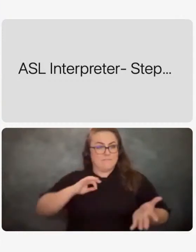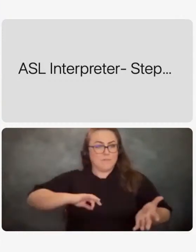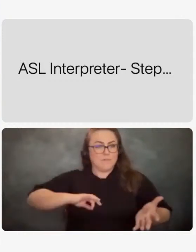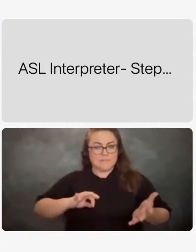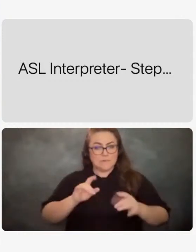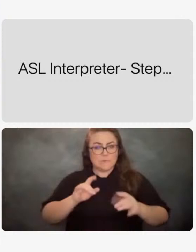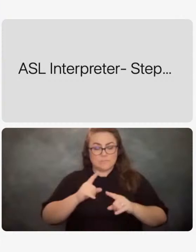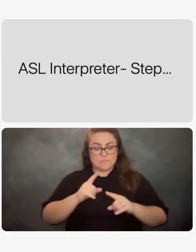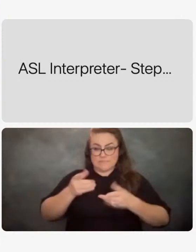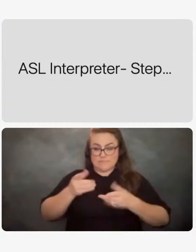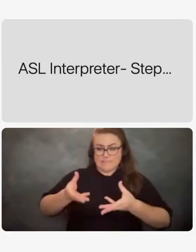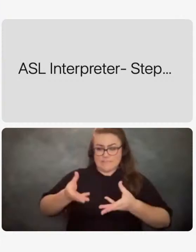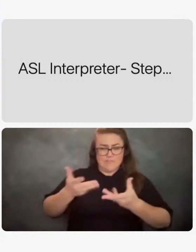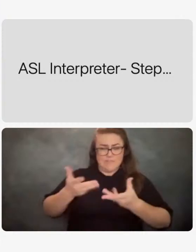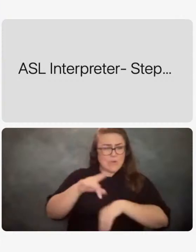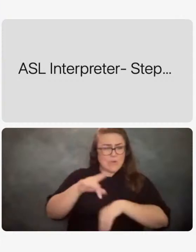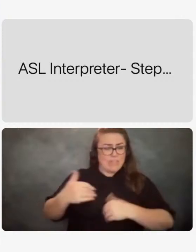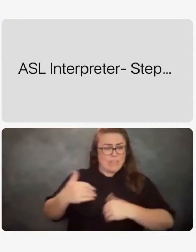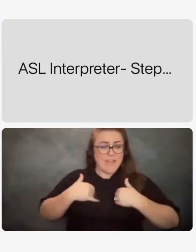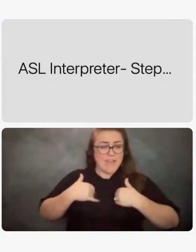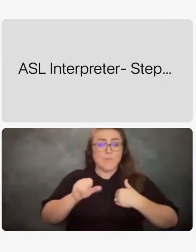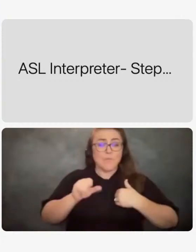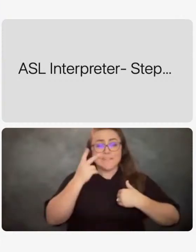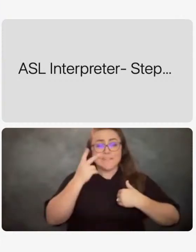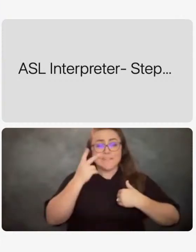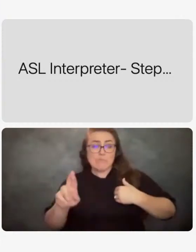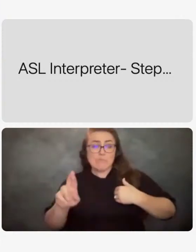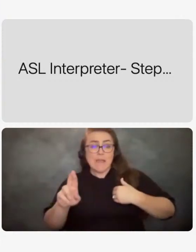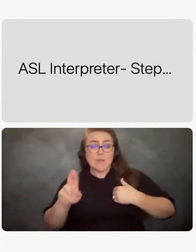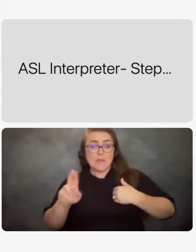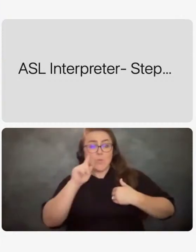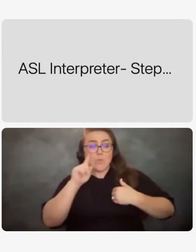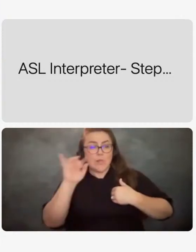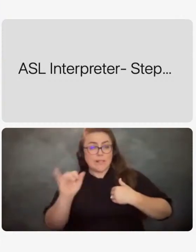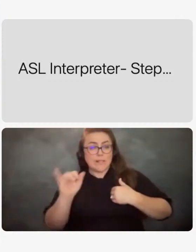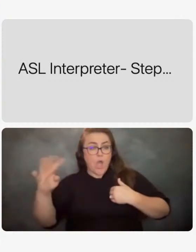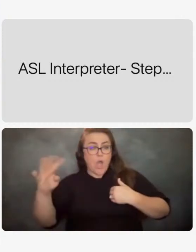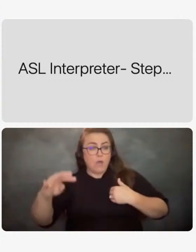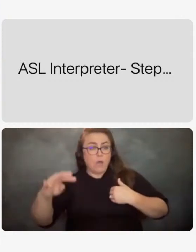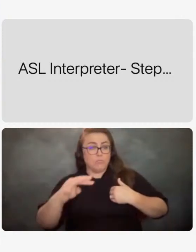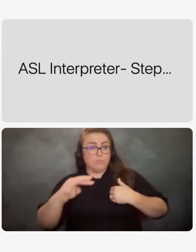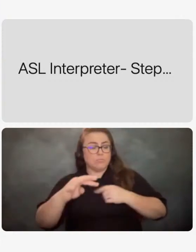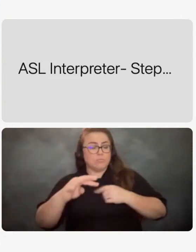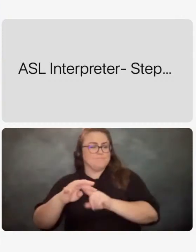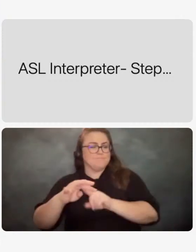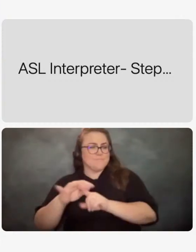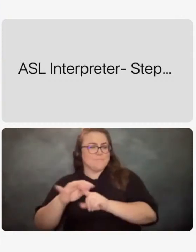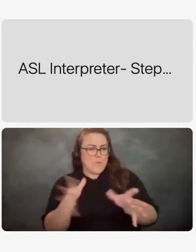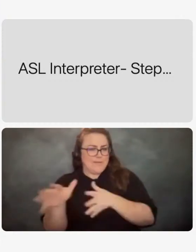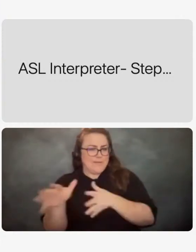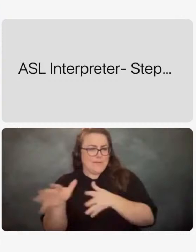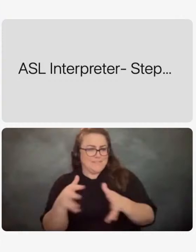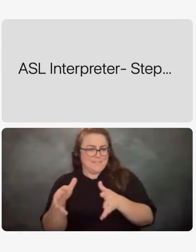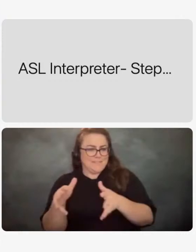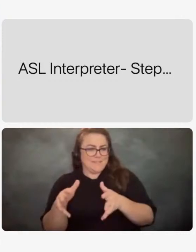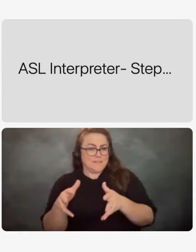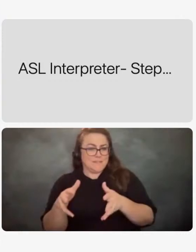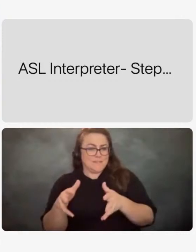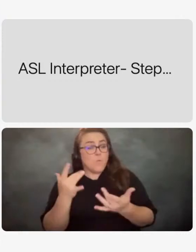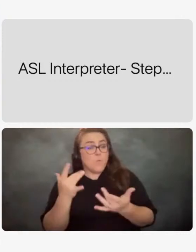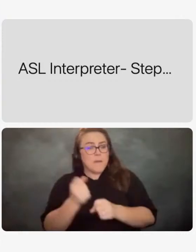to the right are actually the Santa Ana winds. You want to make sure that you have a school that you have it